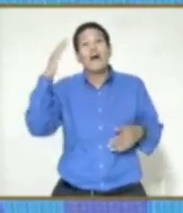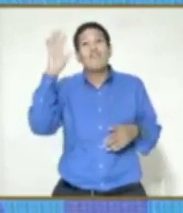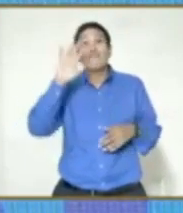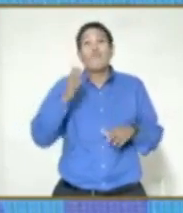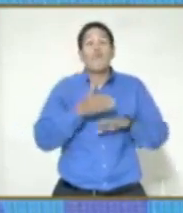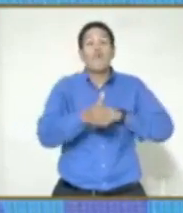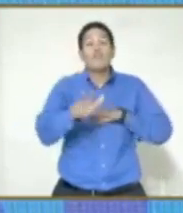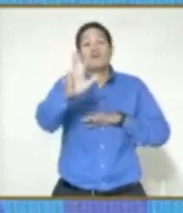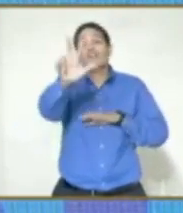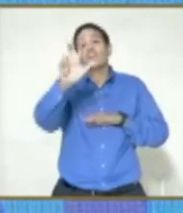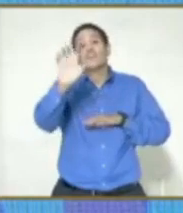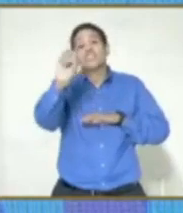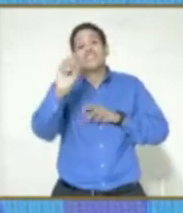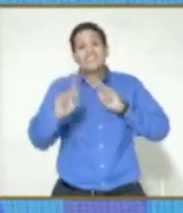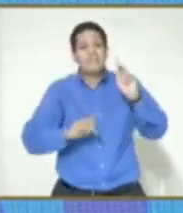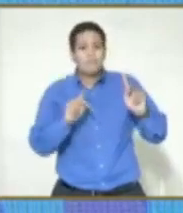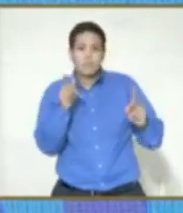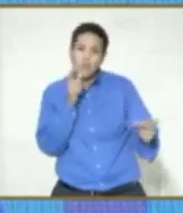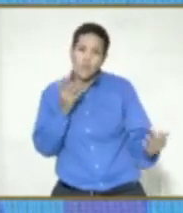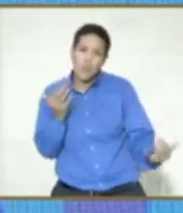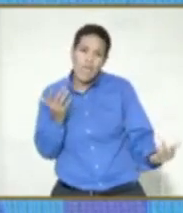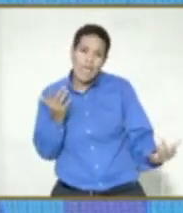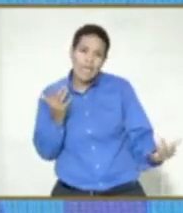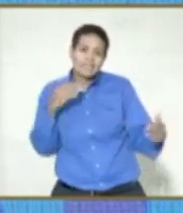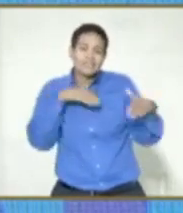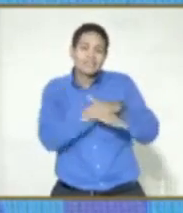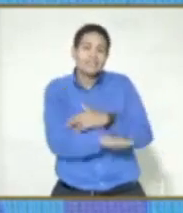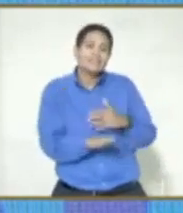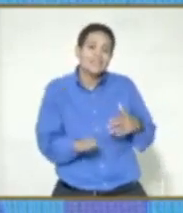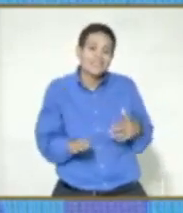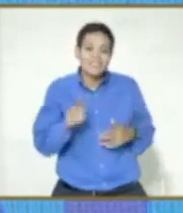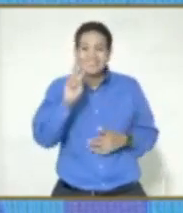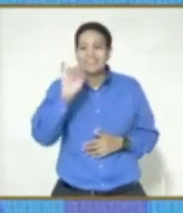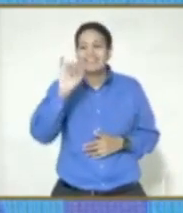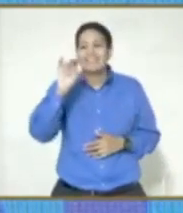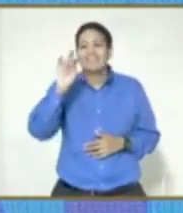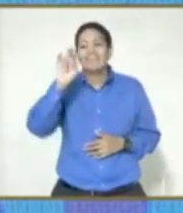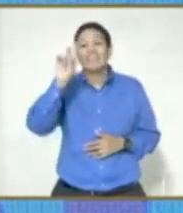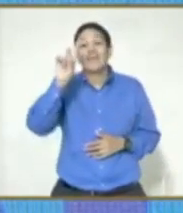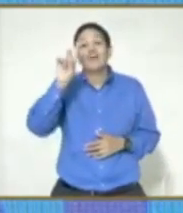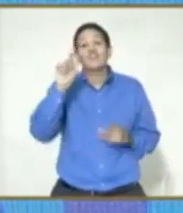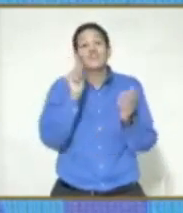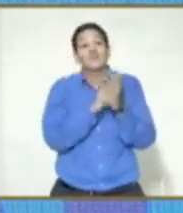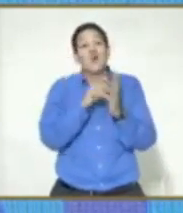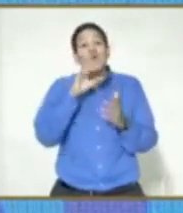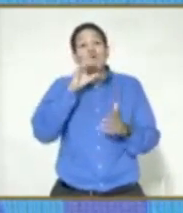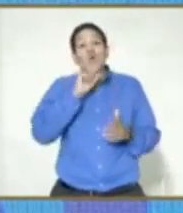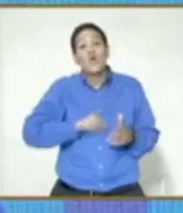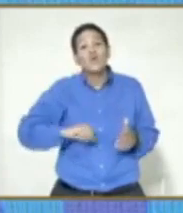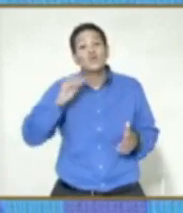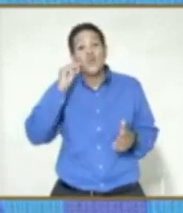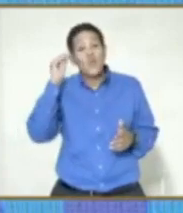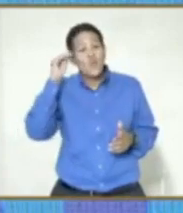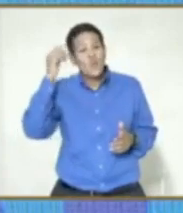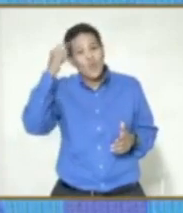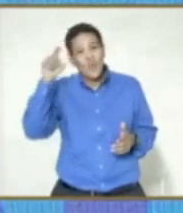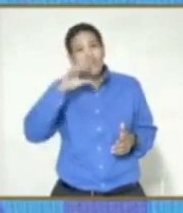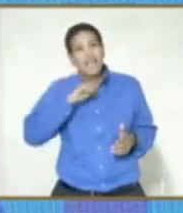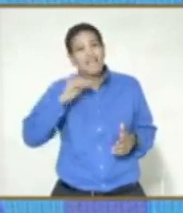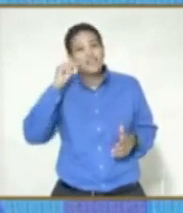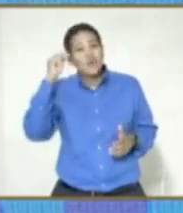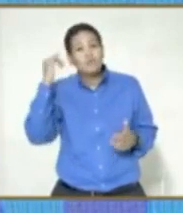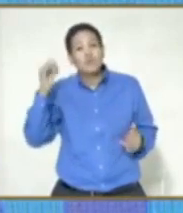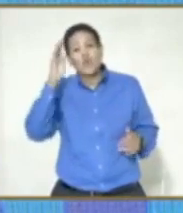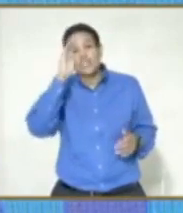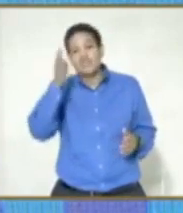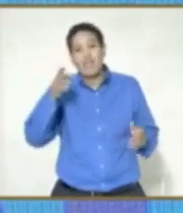350 persons who are waiting. The Vineyard Town Golden Age Home is now under the direct control